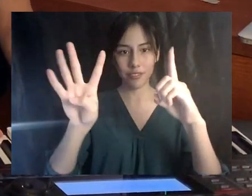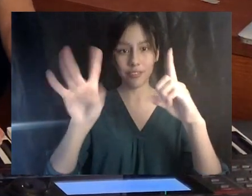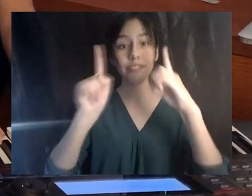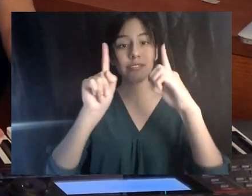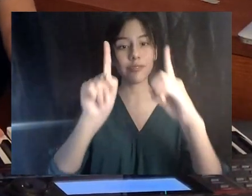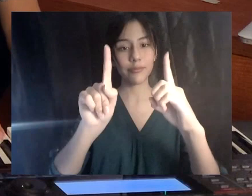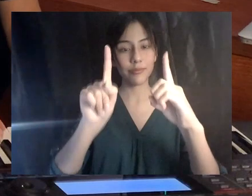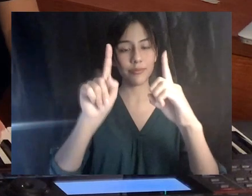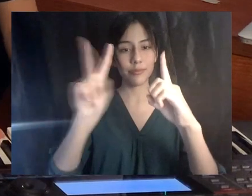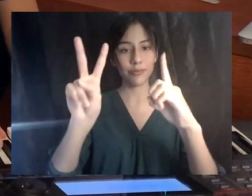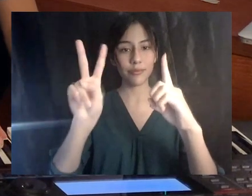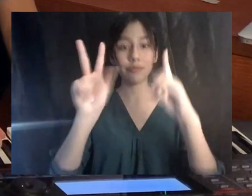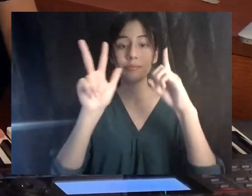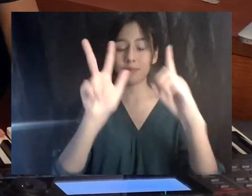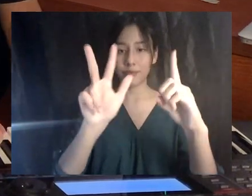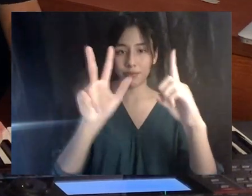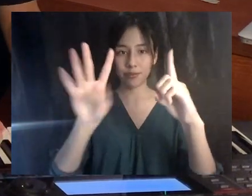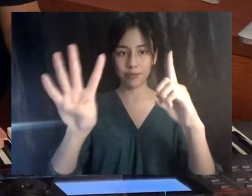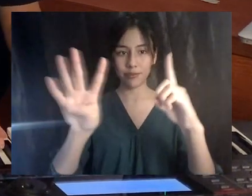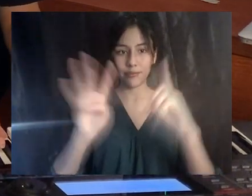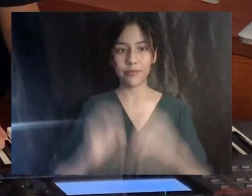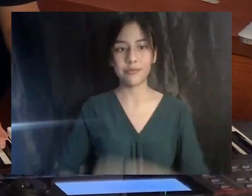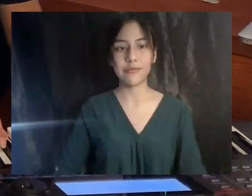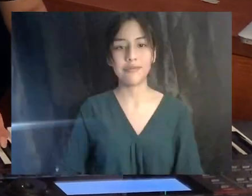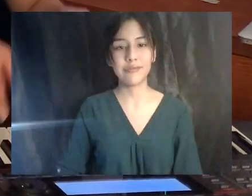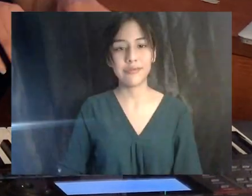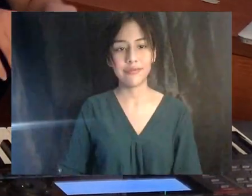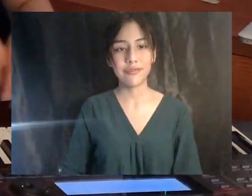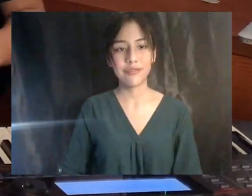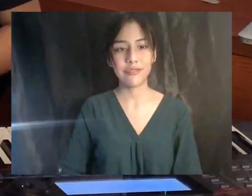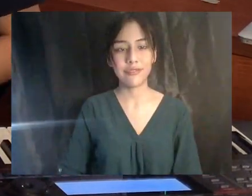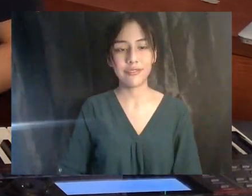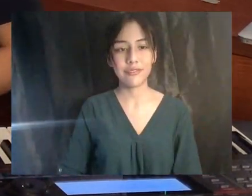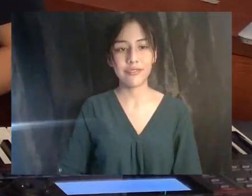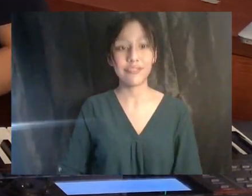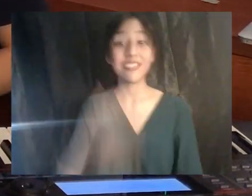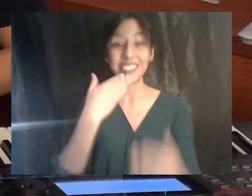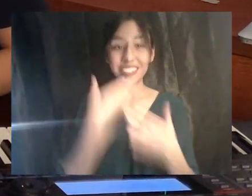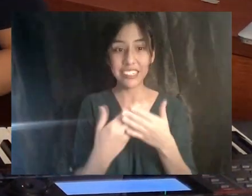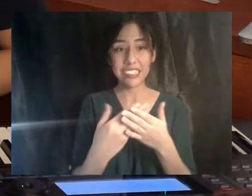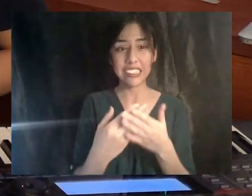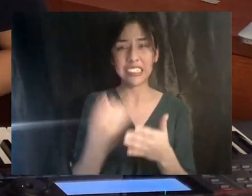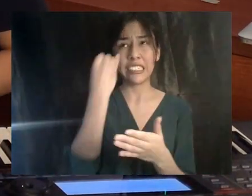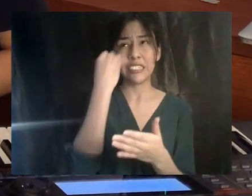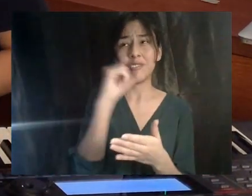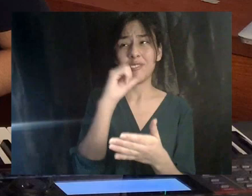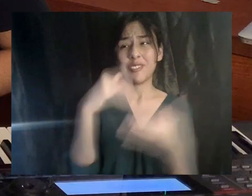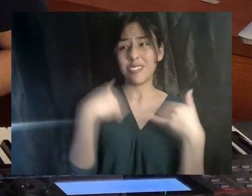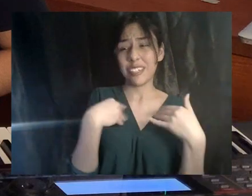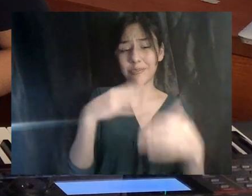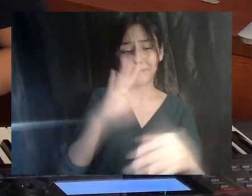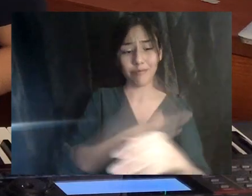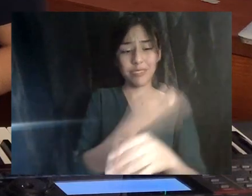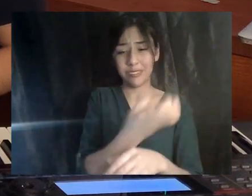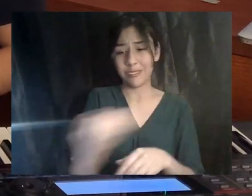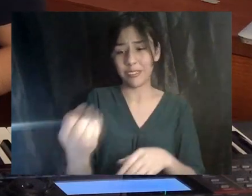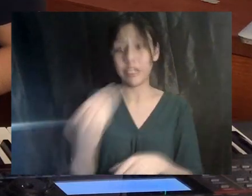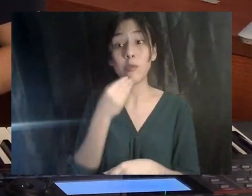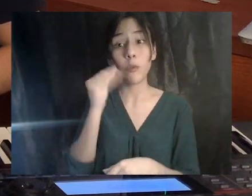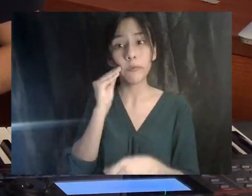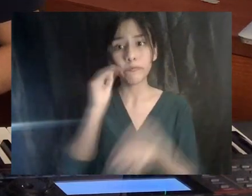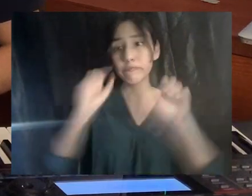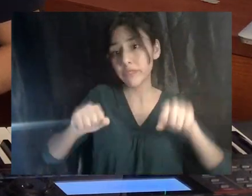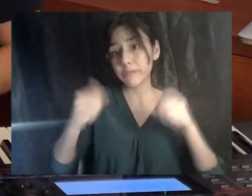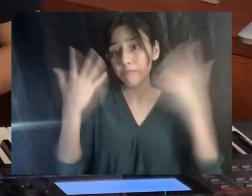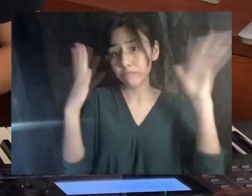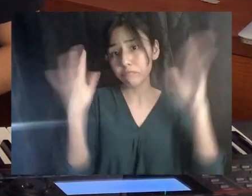2, 3, 4. And 1, 2, 3, 4. Good. If you don't have an instrument at home, you can clap